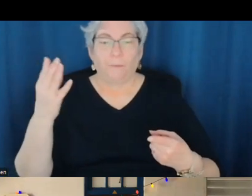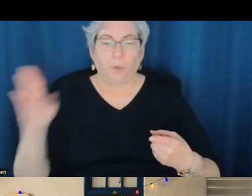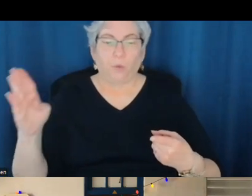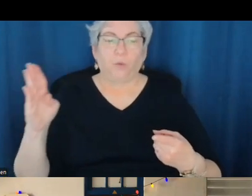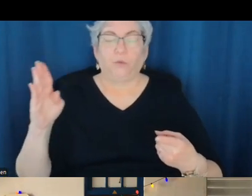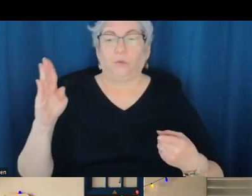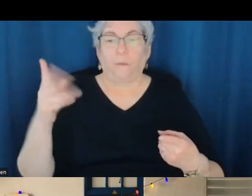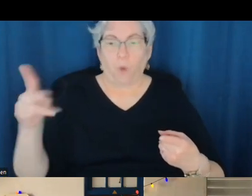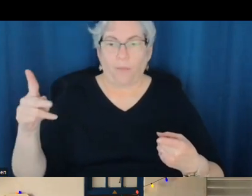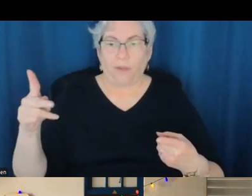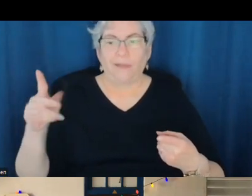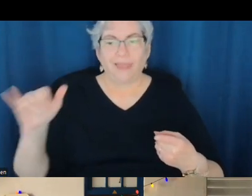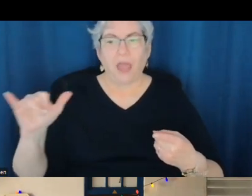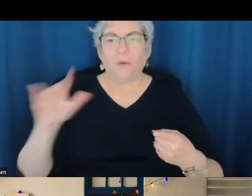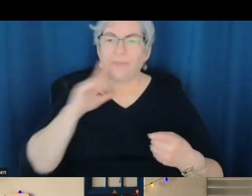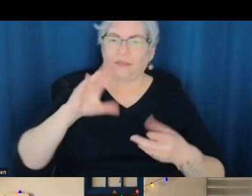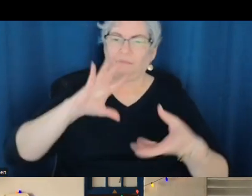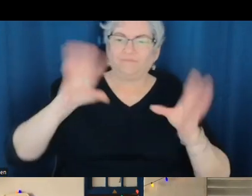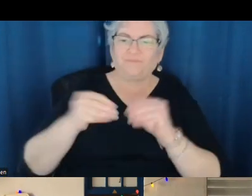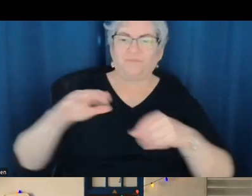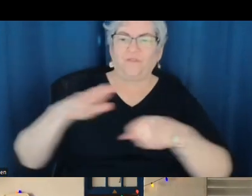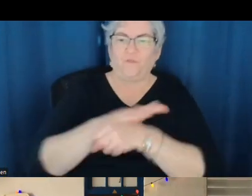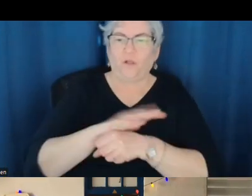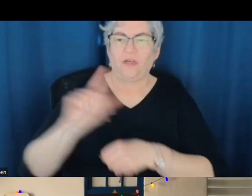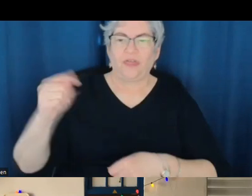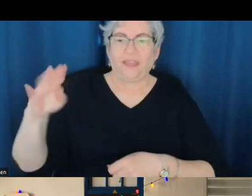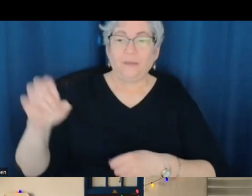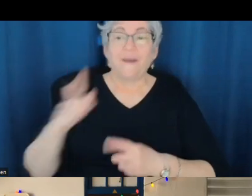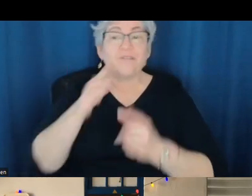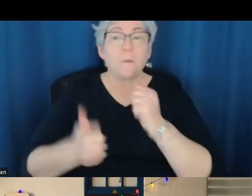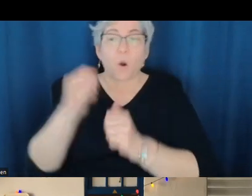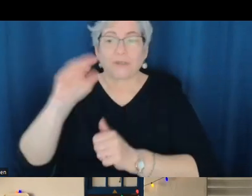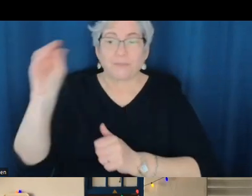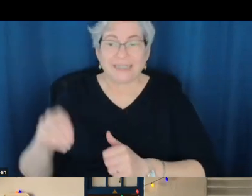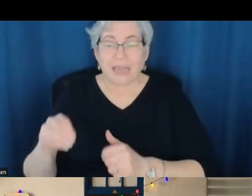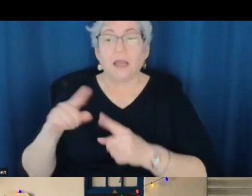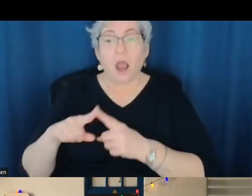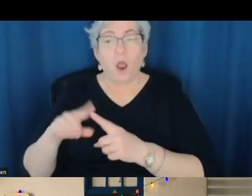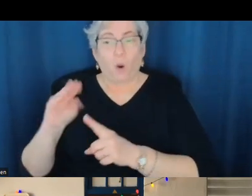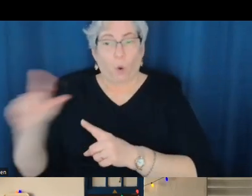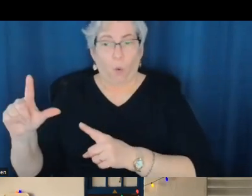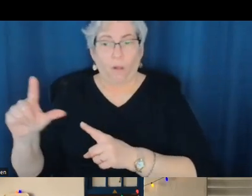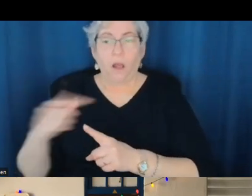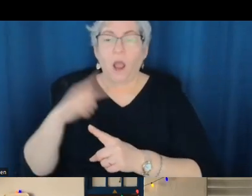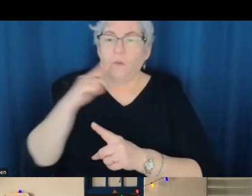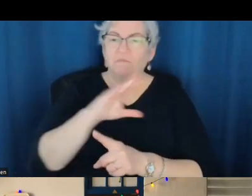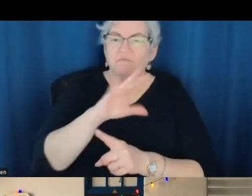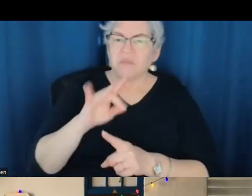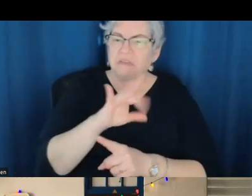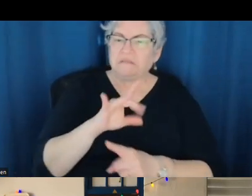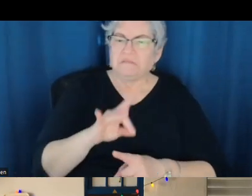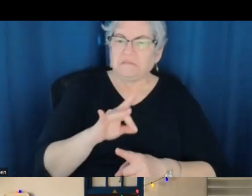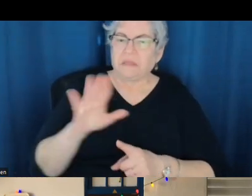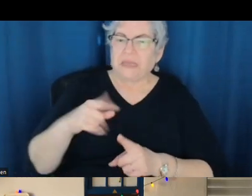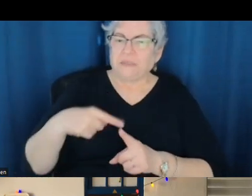color theme. If most of the flowers will be cool, I may select a couple of species that contrast with the predominant